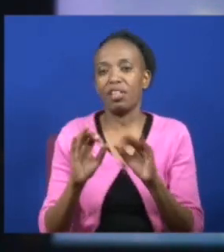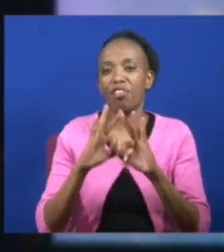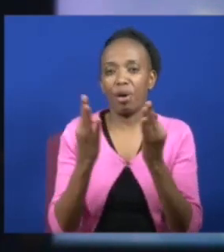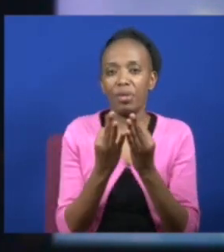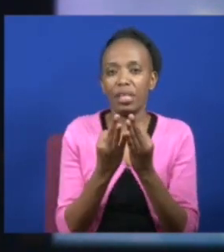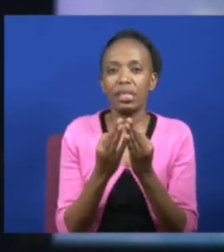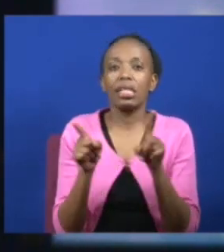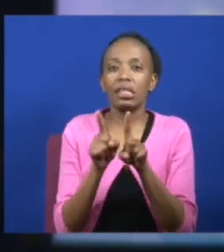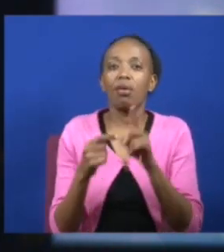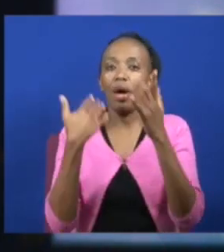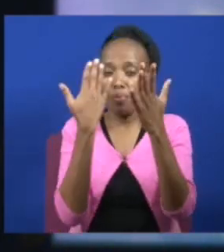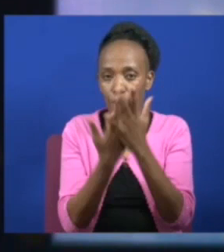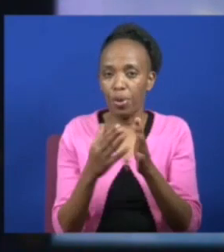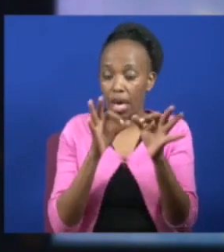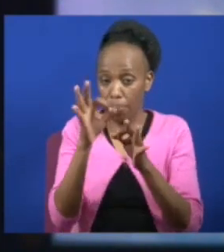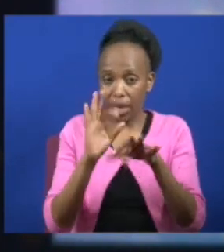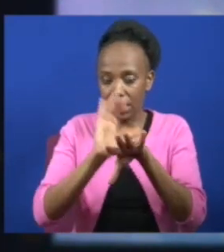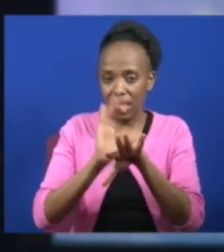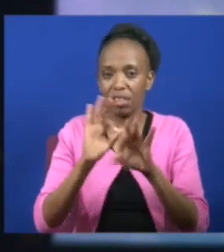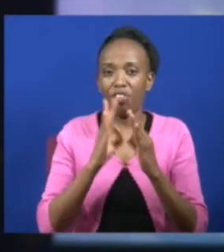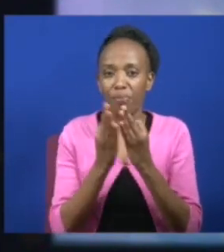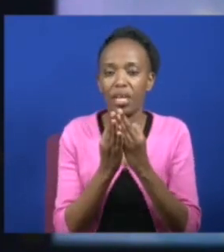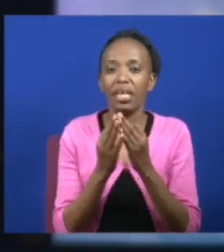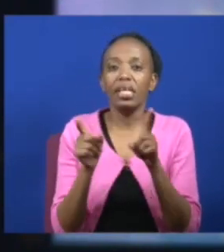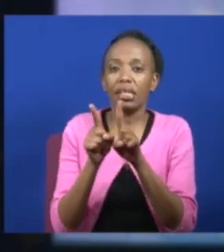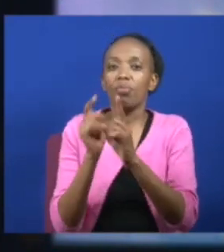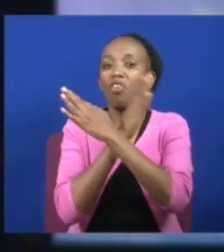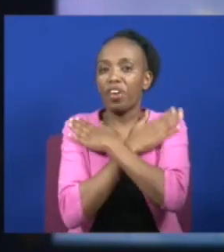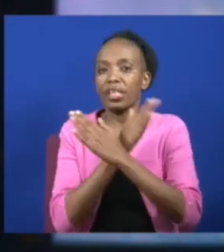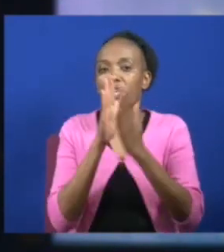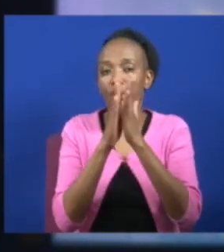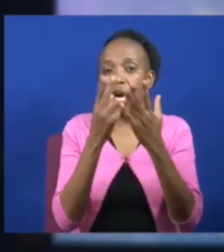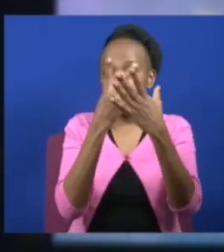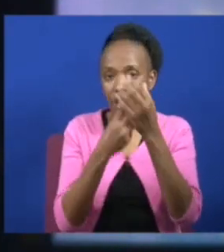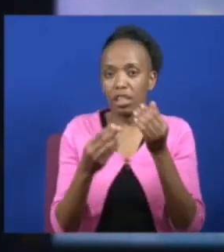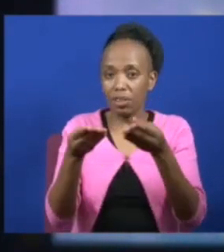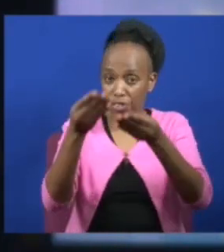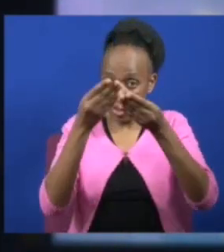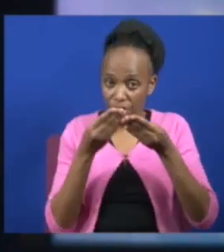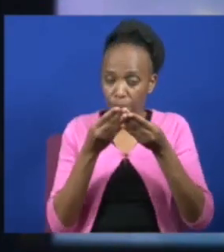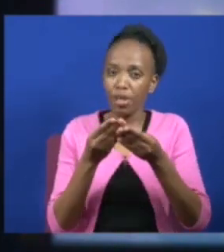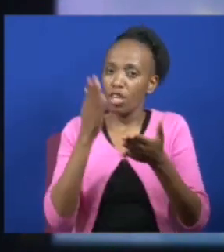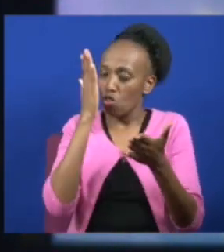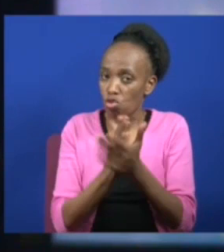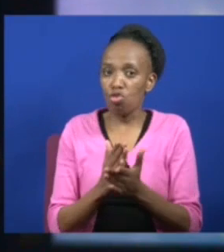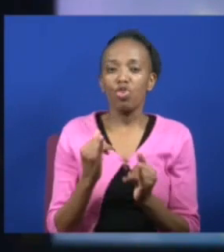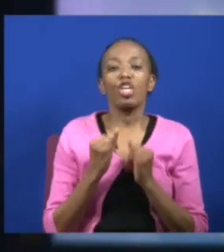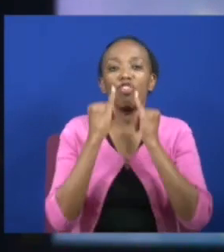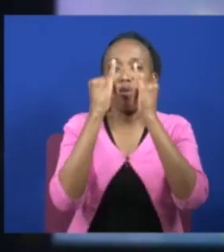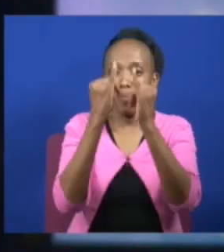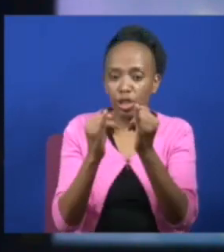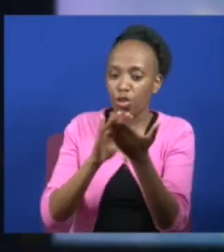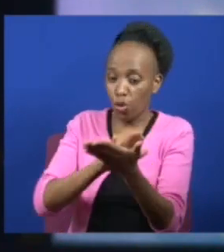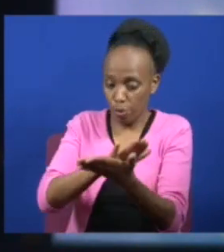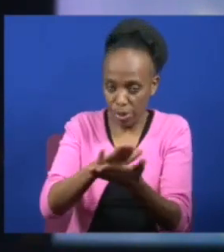I appreciate my Embakasi Church family and my friends and prayer partners for giving me real information from